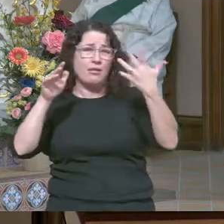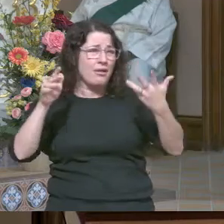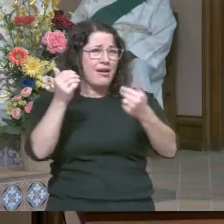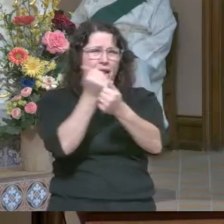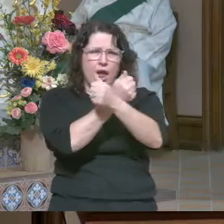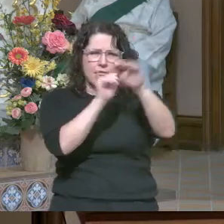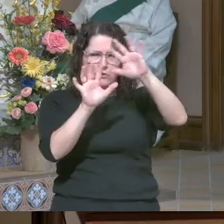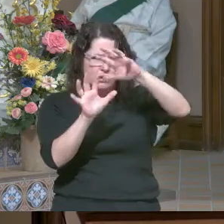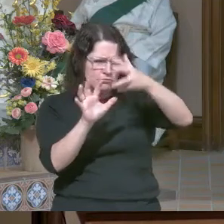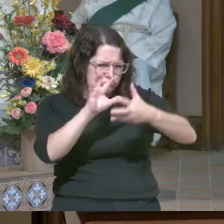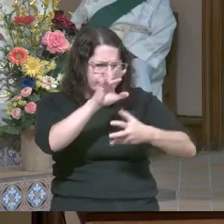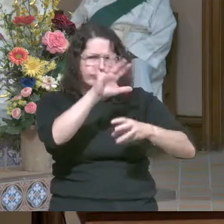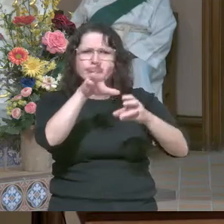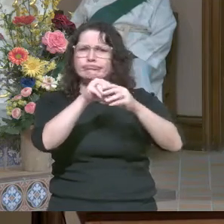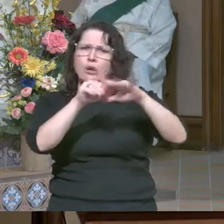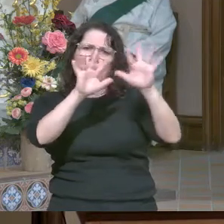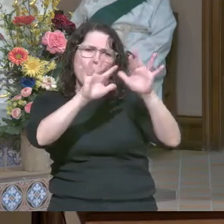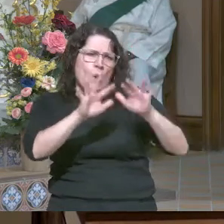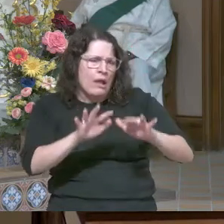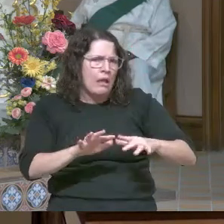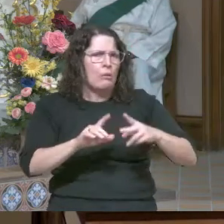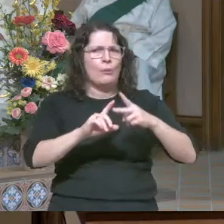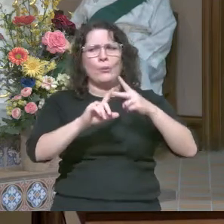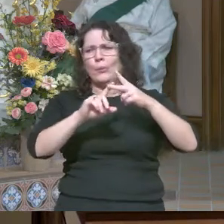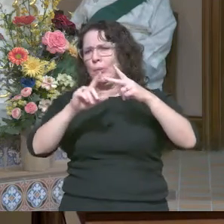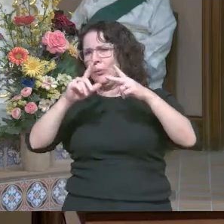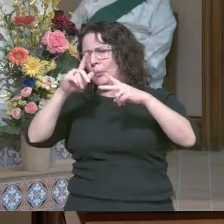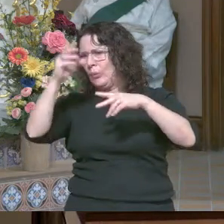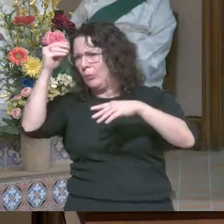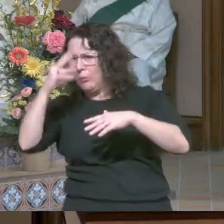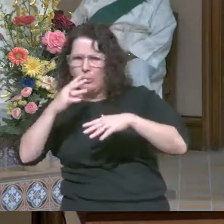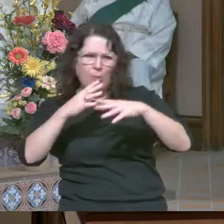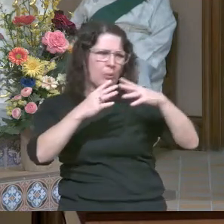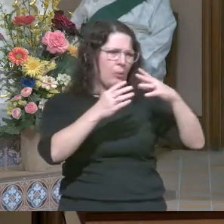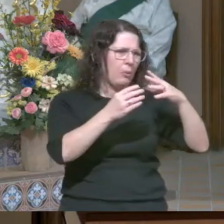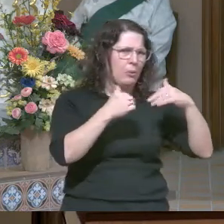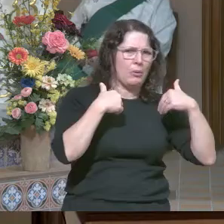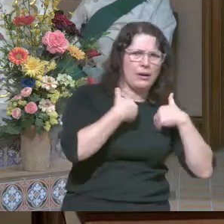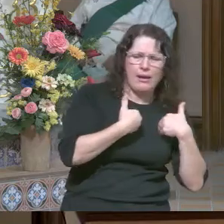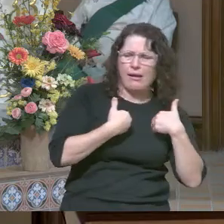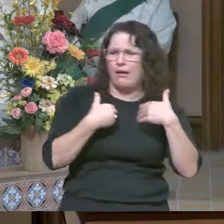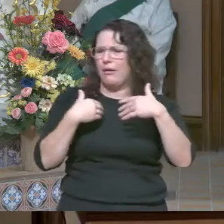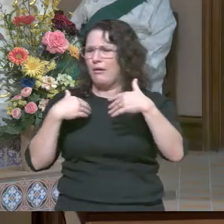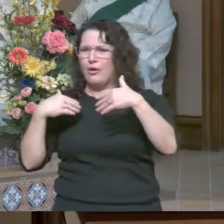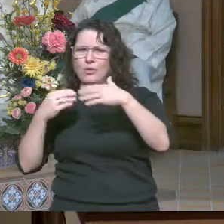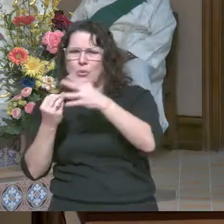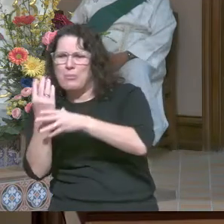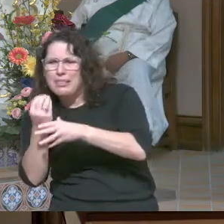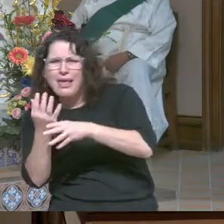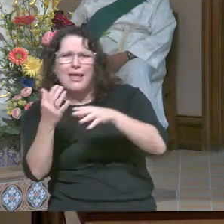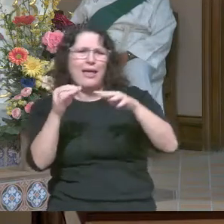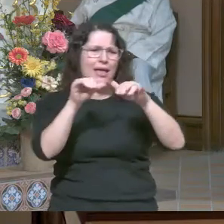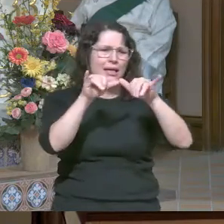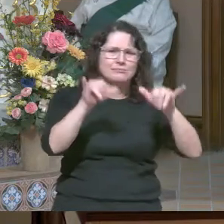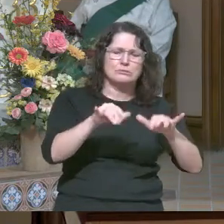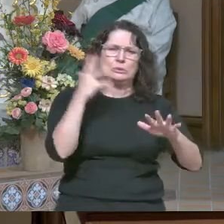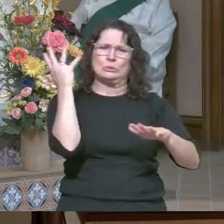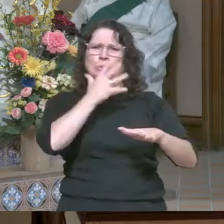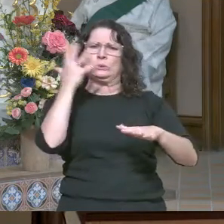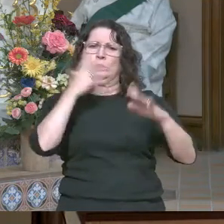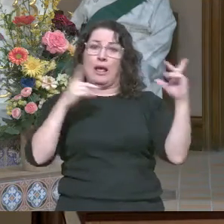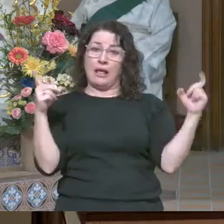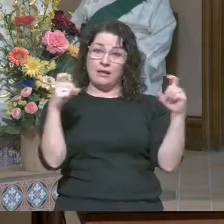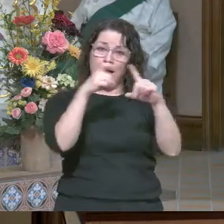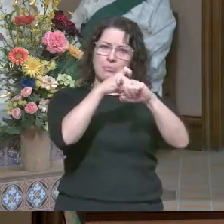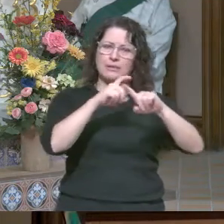the weather systems, plant and animal systems, the great complexity and order